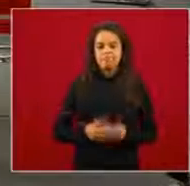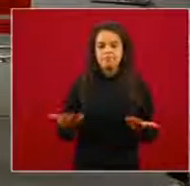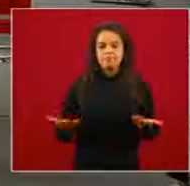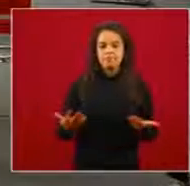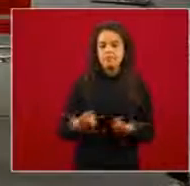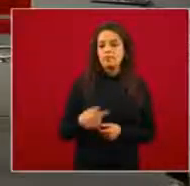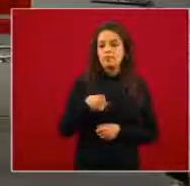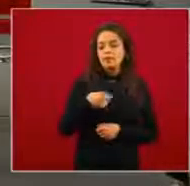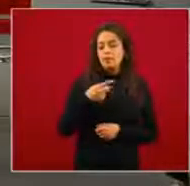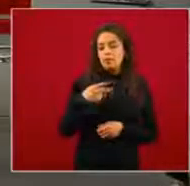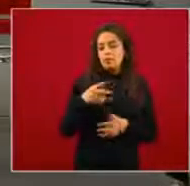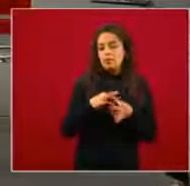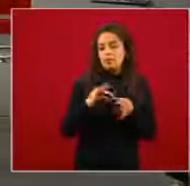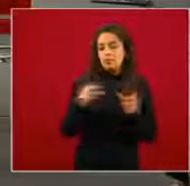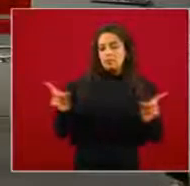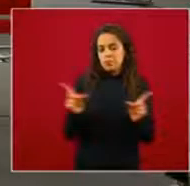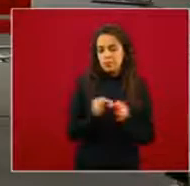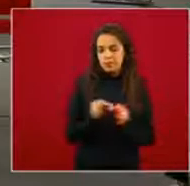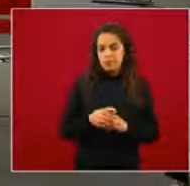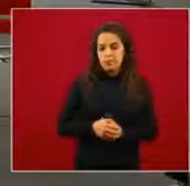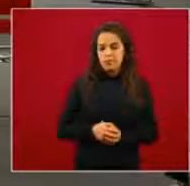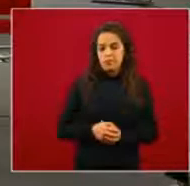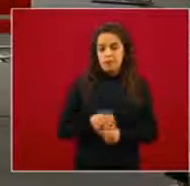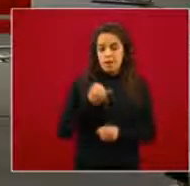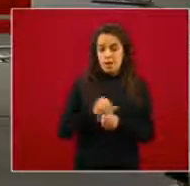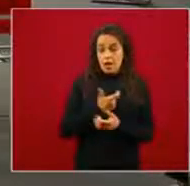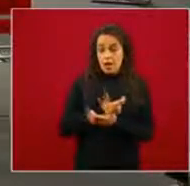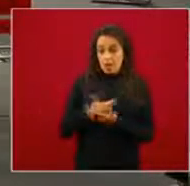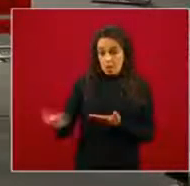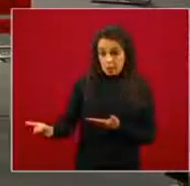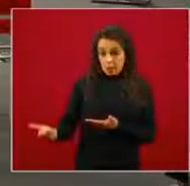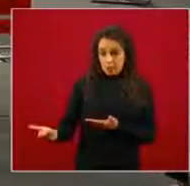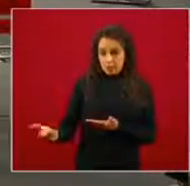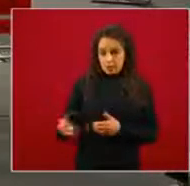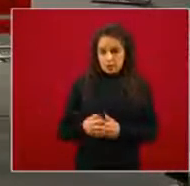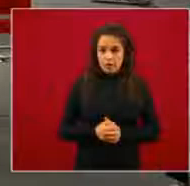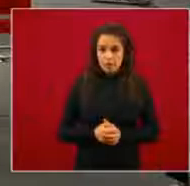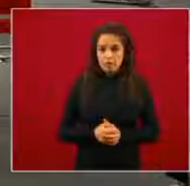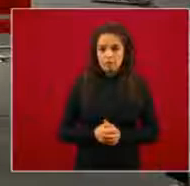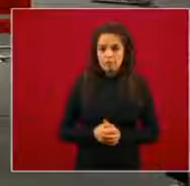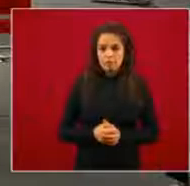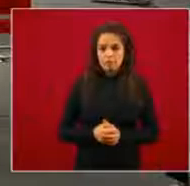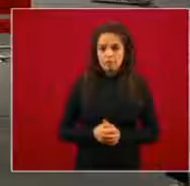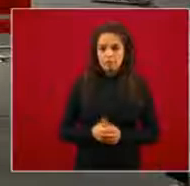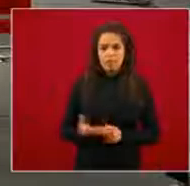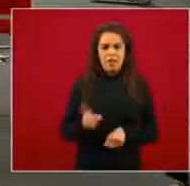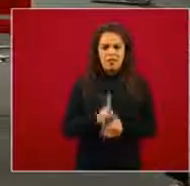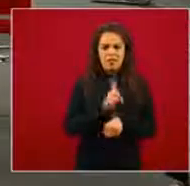And those sick leaves, from the very beginning of